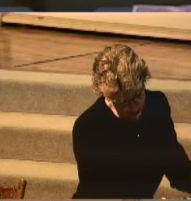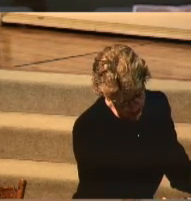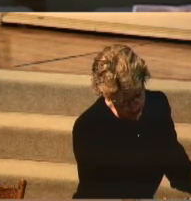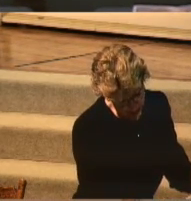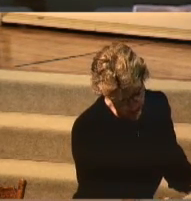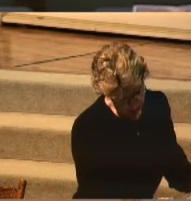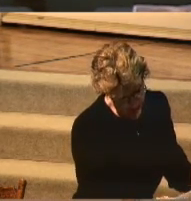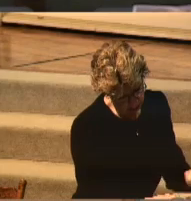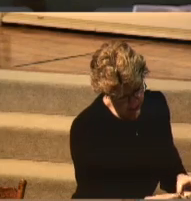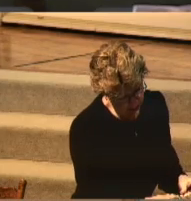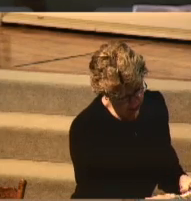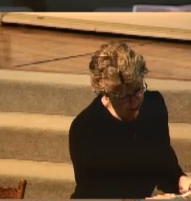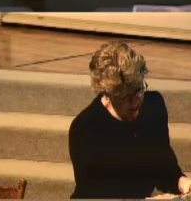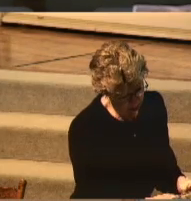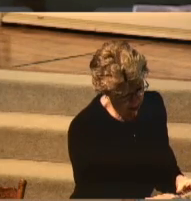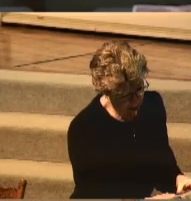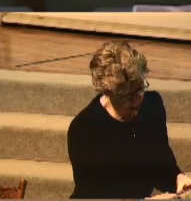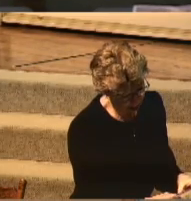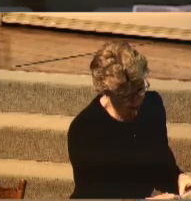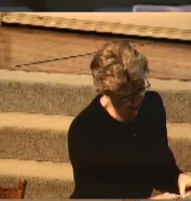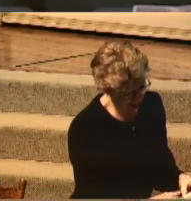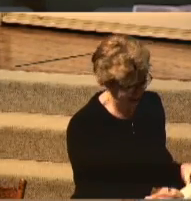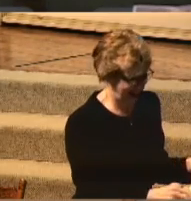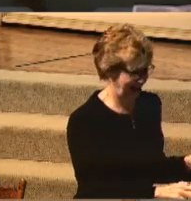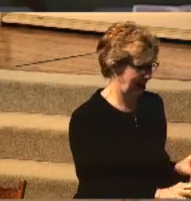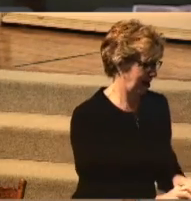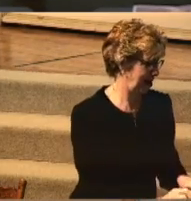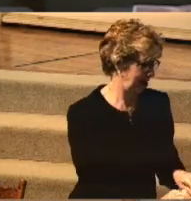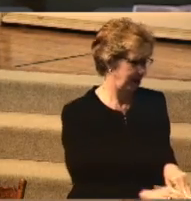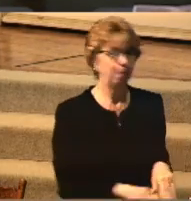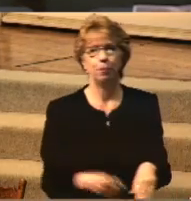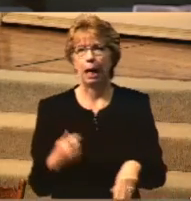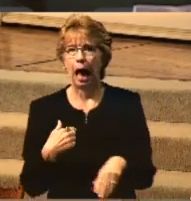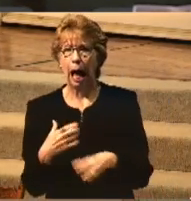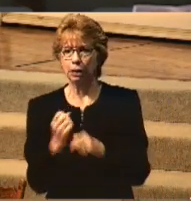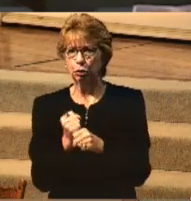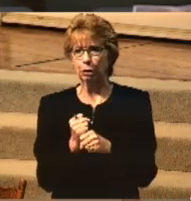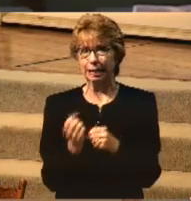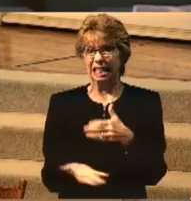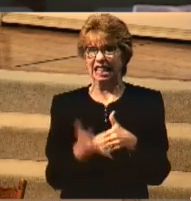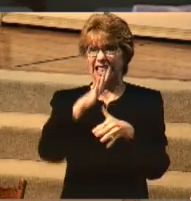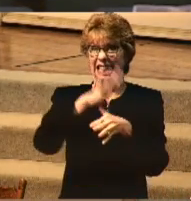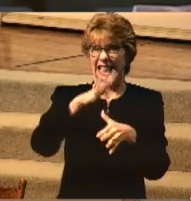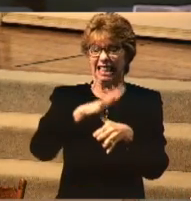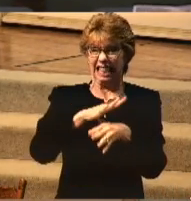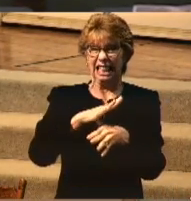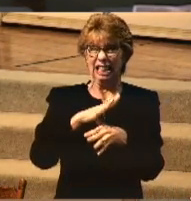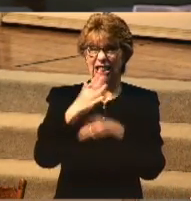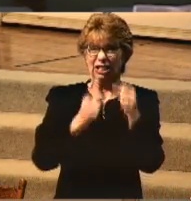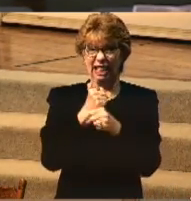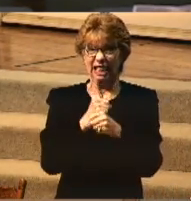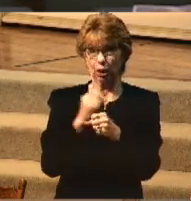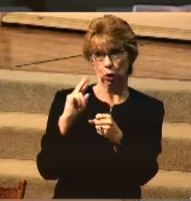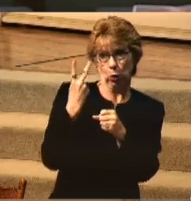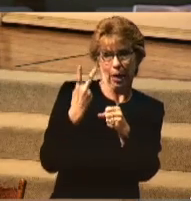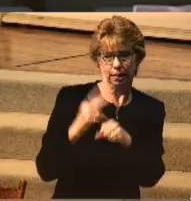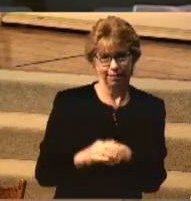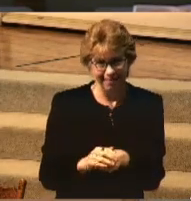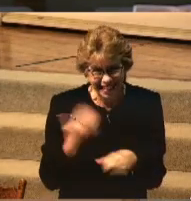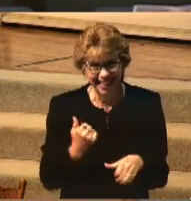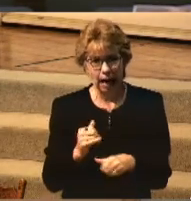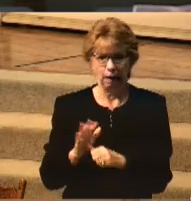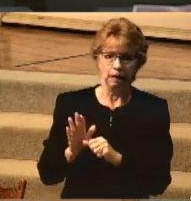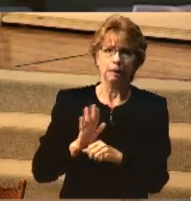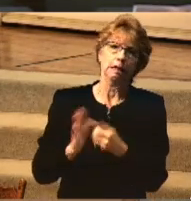college. I liked it so much, didn't want to leave college. I took my senior year twice, and I crammed in all the classes I